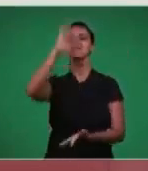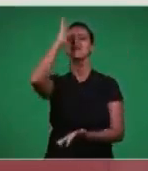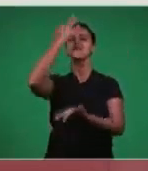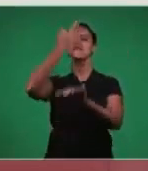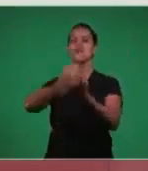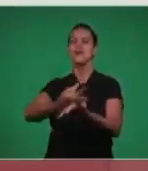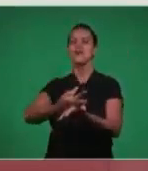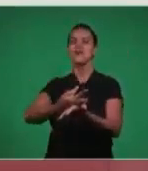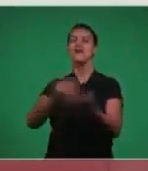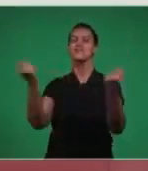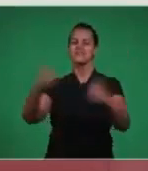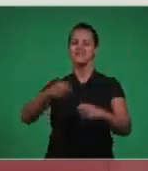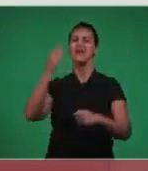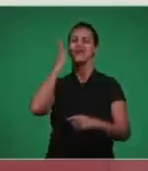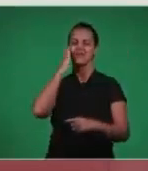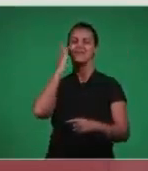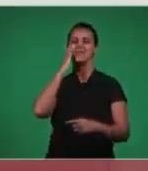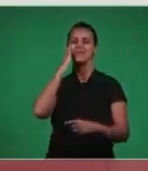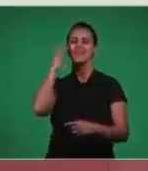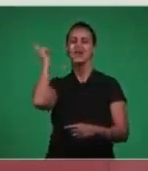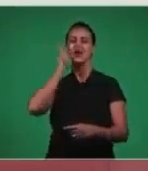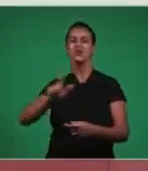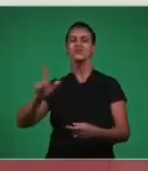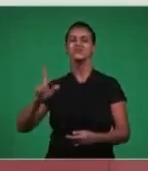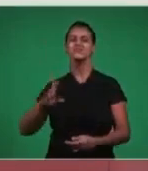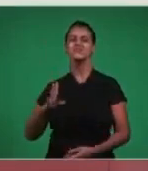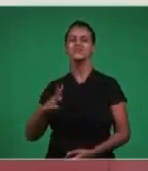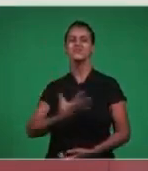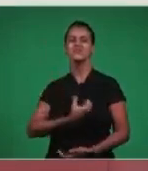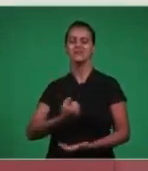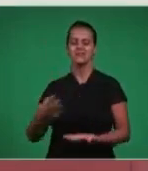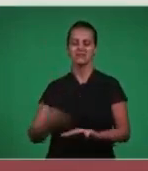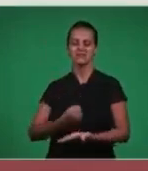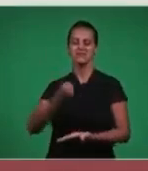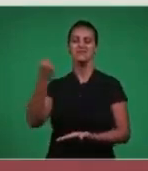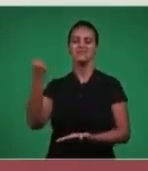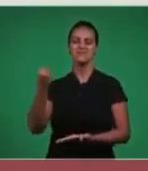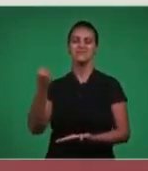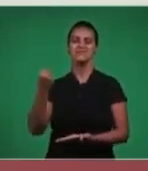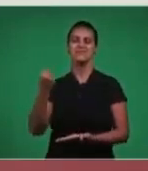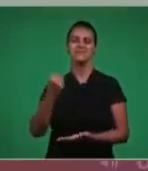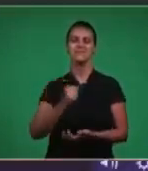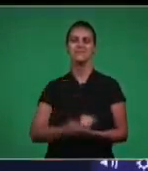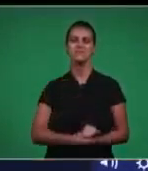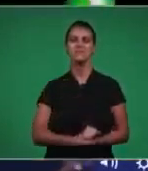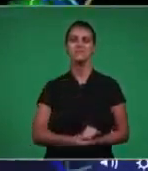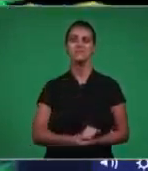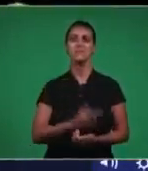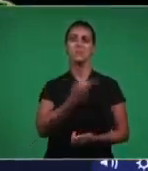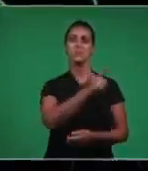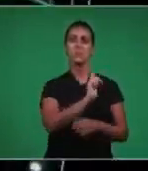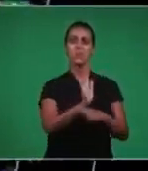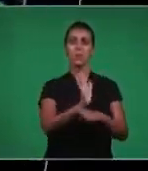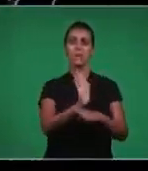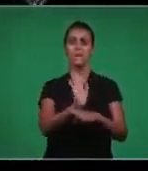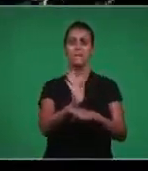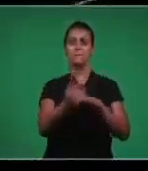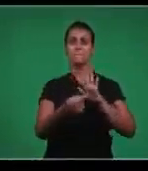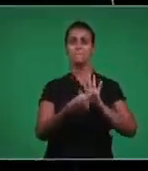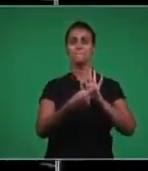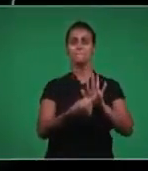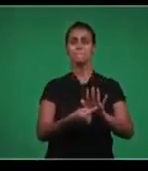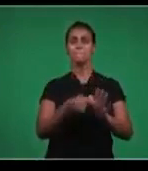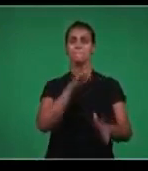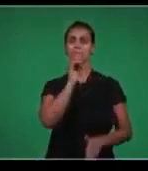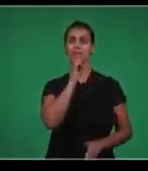causes us to understand that we are going to go to the eternity to be with the Lord. And on this other video that we're going to see here, showing the